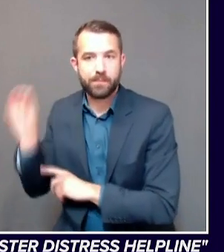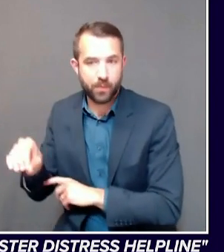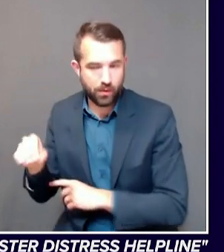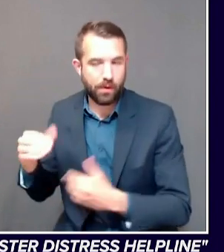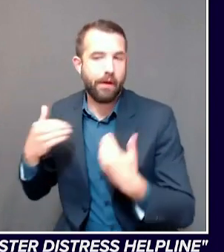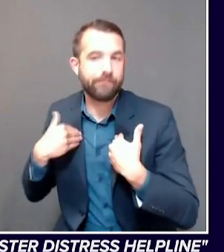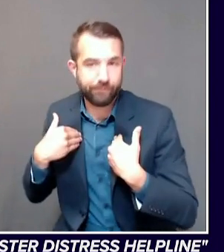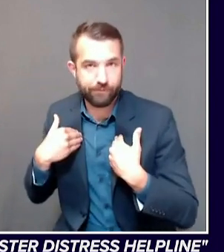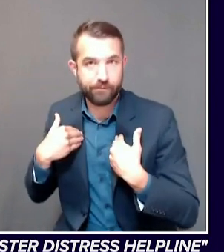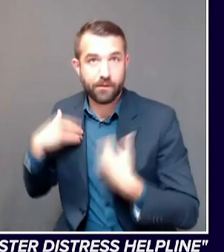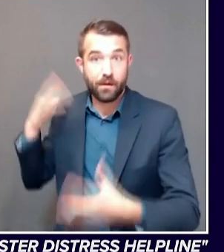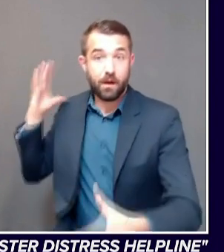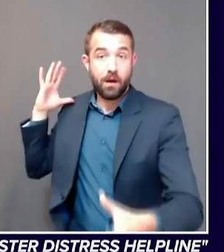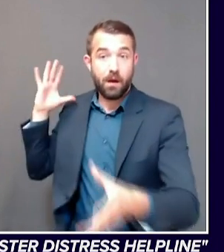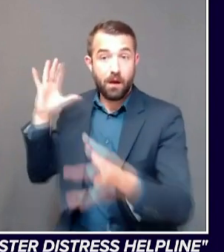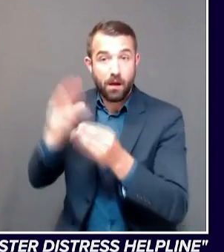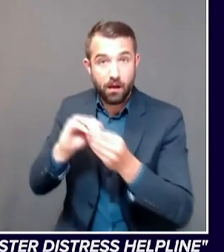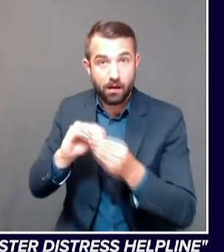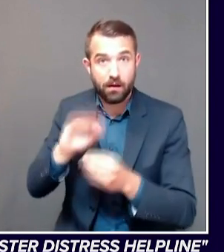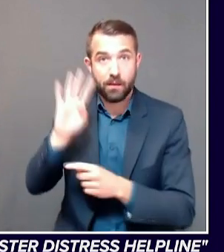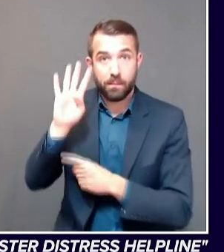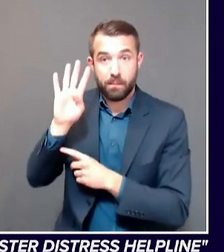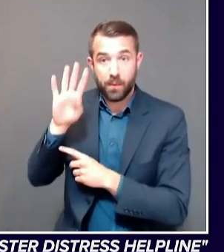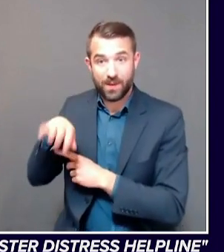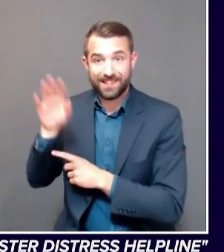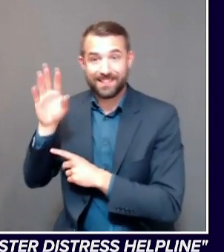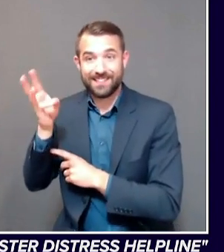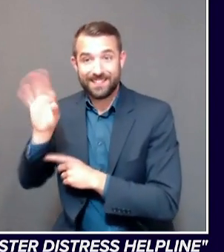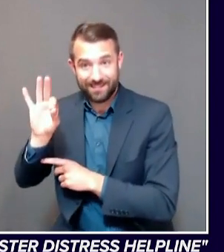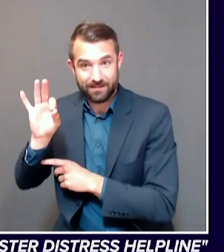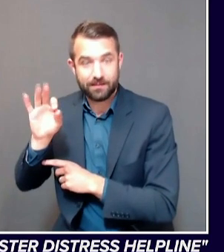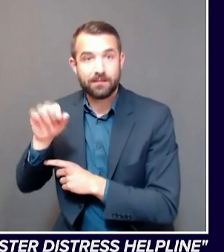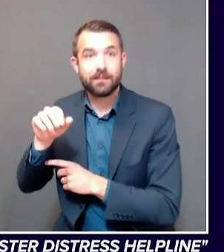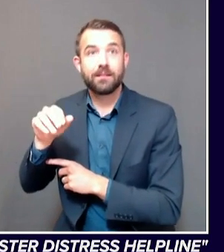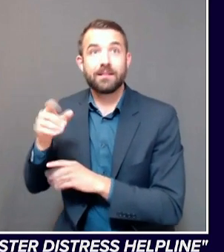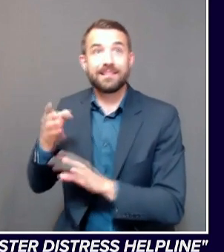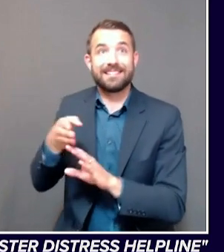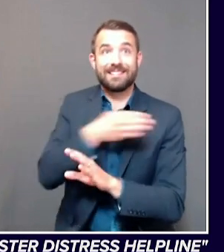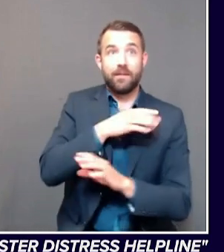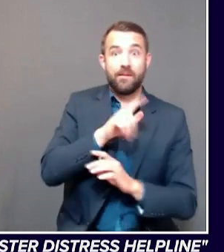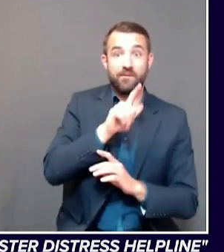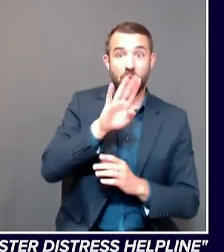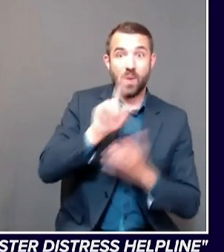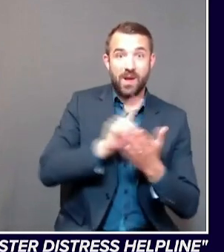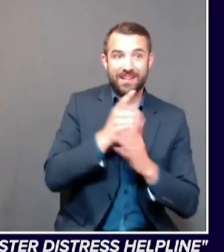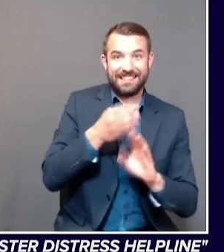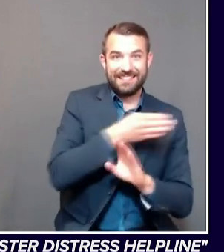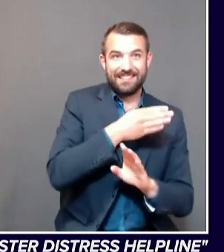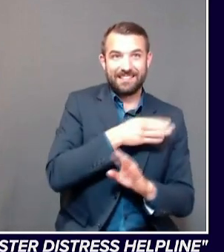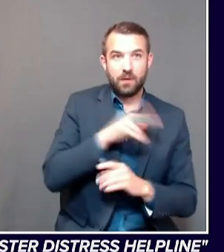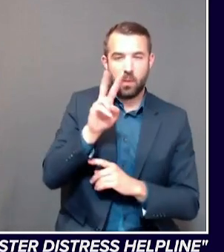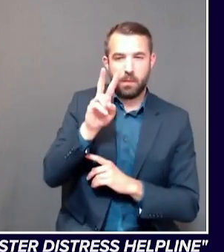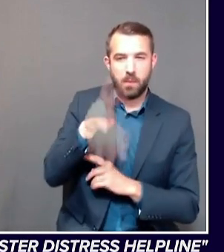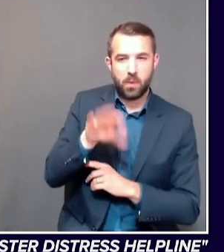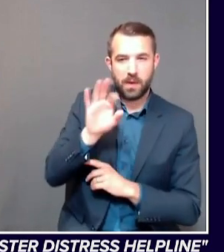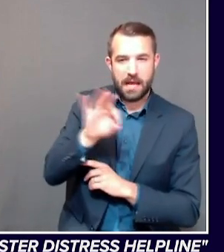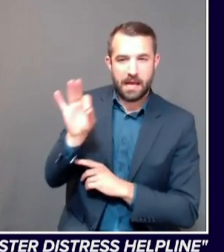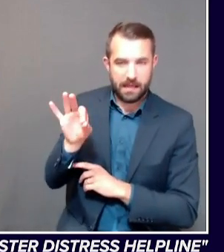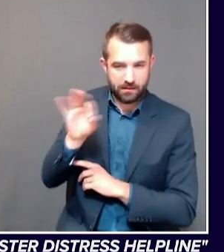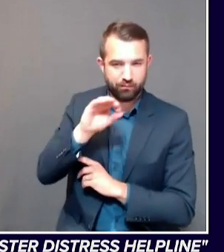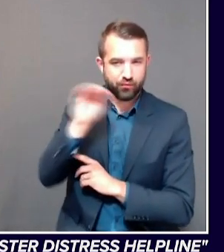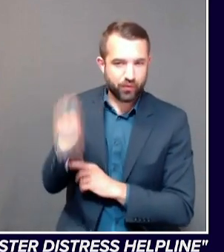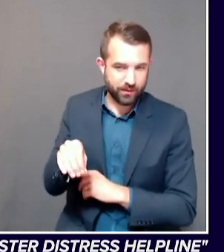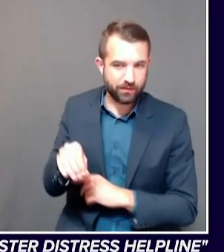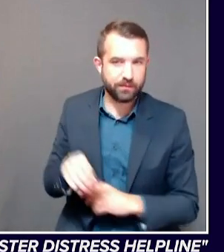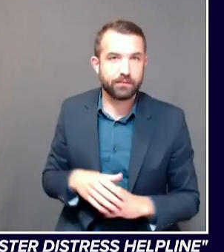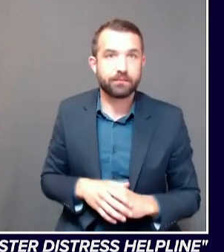been 4.68%, and our point positivity rate yesterday was 2.99%. So with